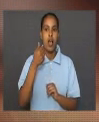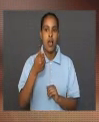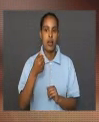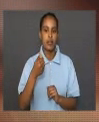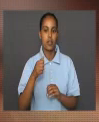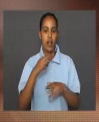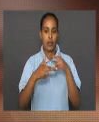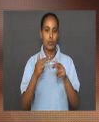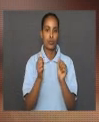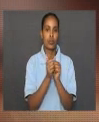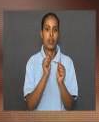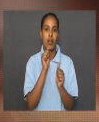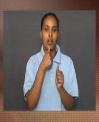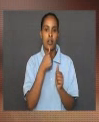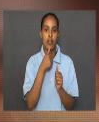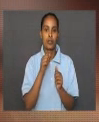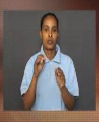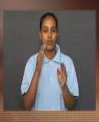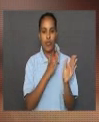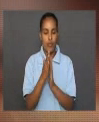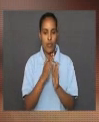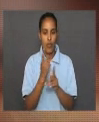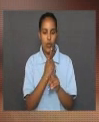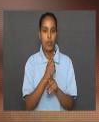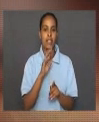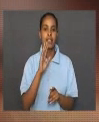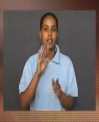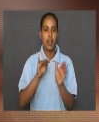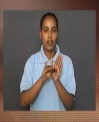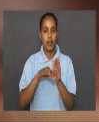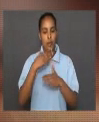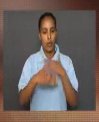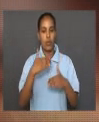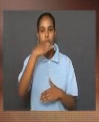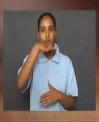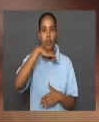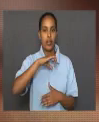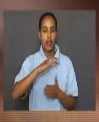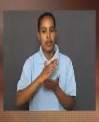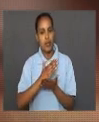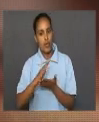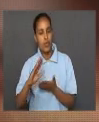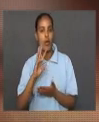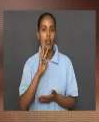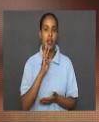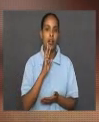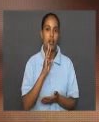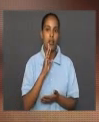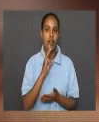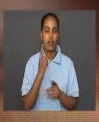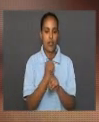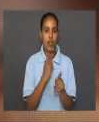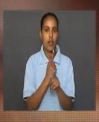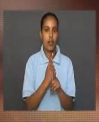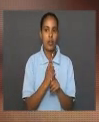with the acid to form a salt. The process of heating removes water and